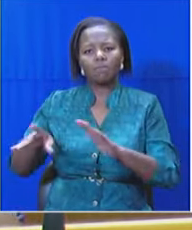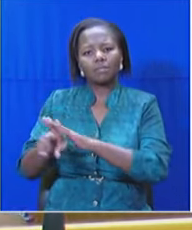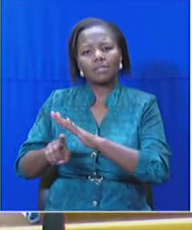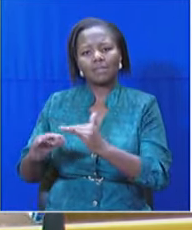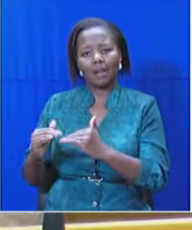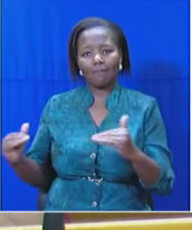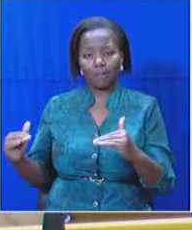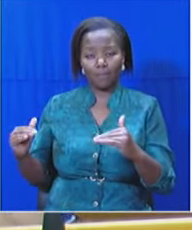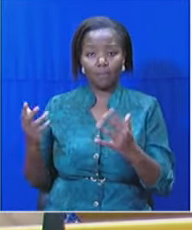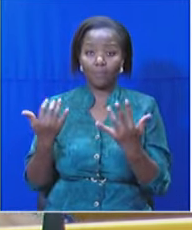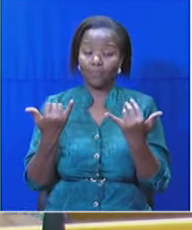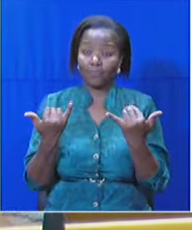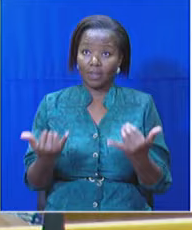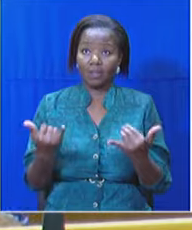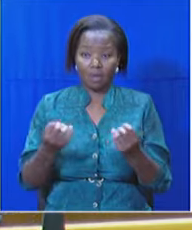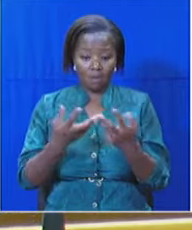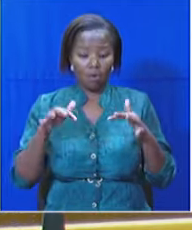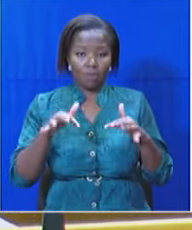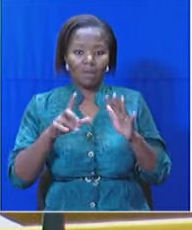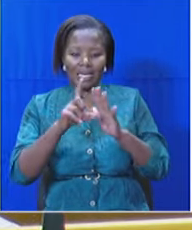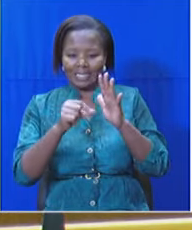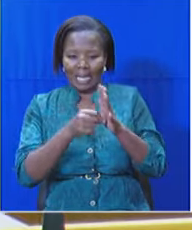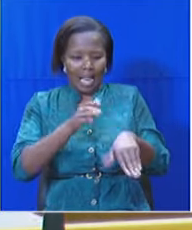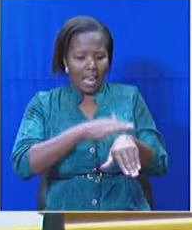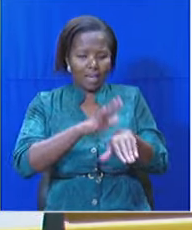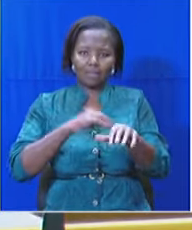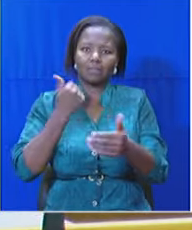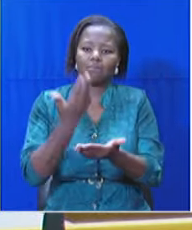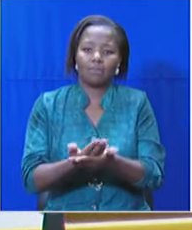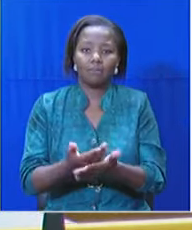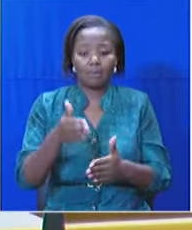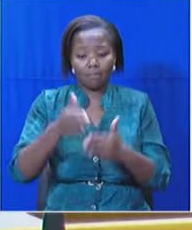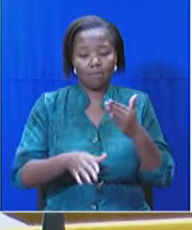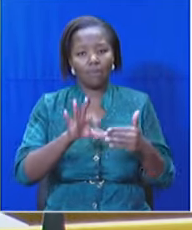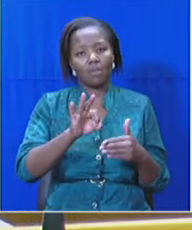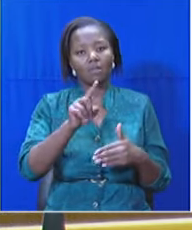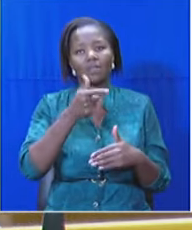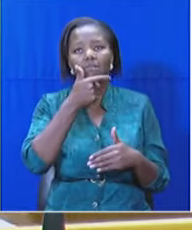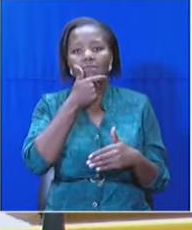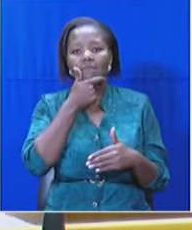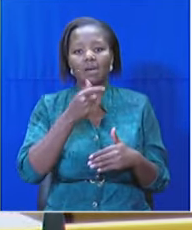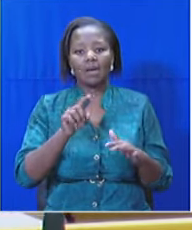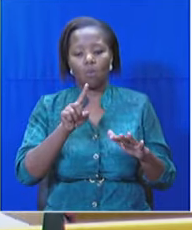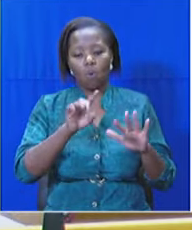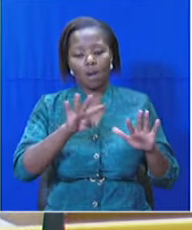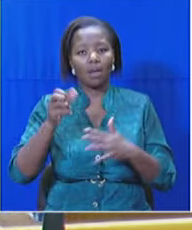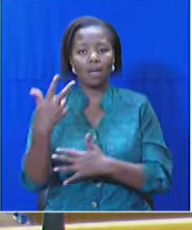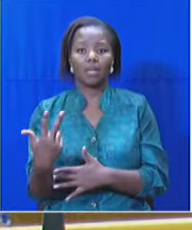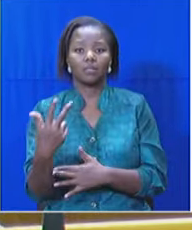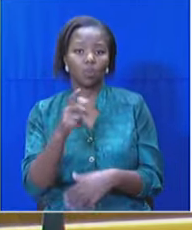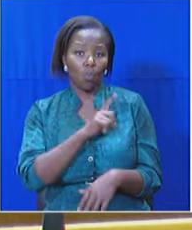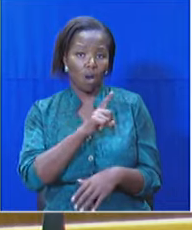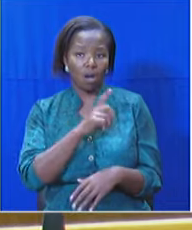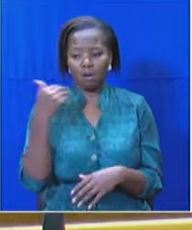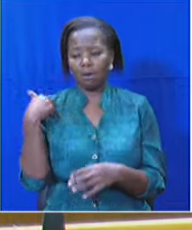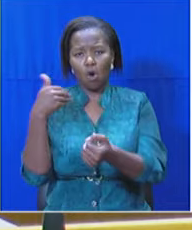the reasons that made some people to miss the deadline for the lodgement before the 31st of December 1998 was that offices